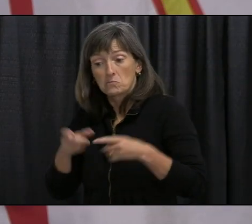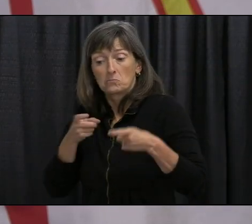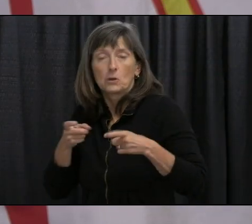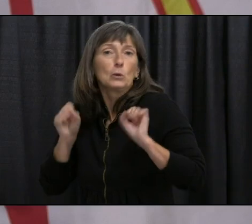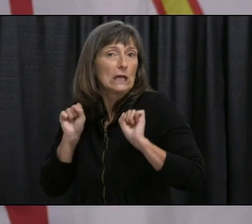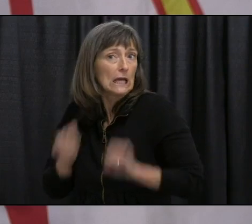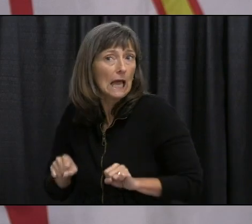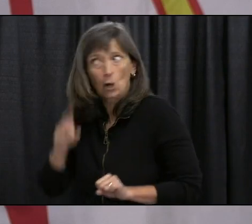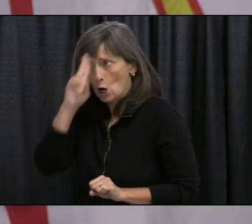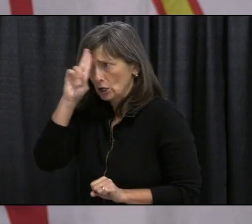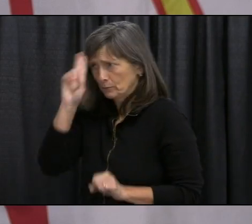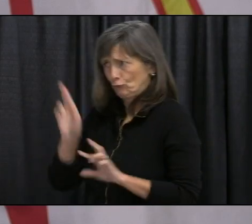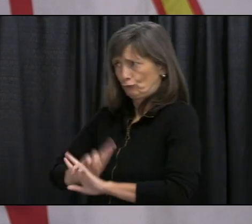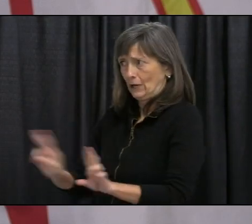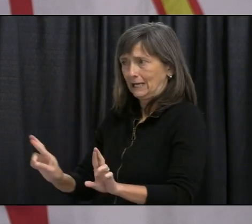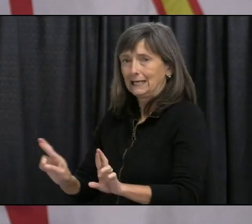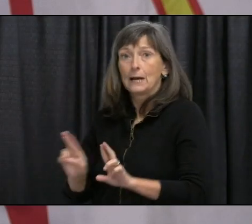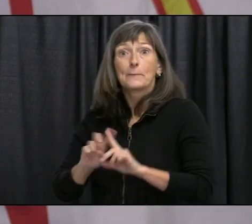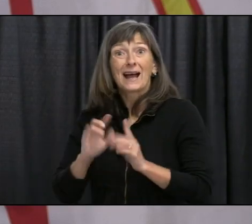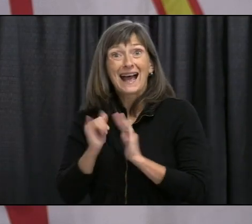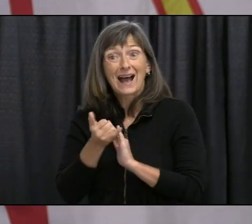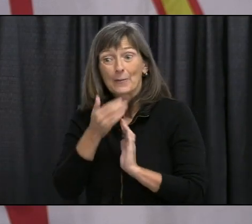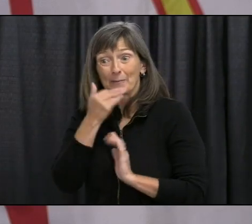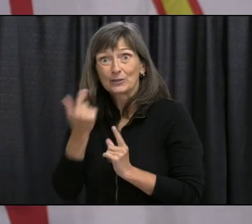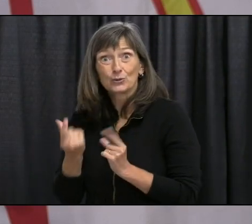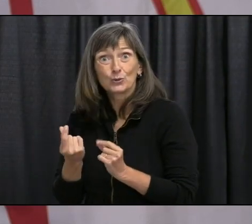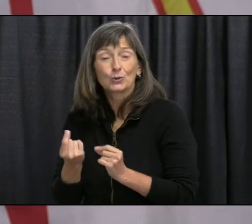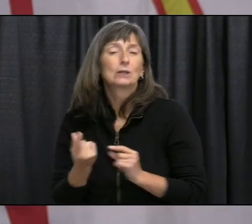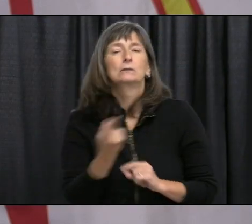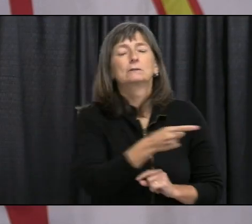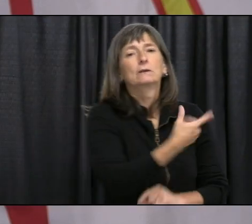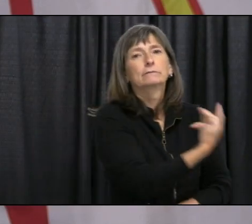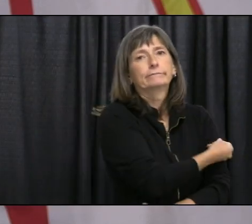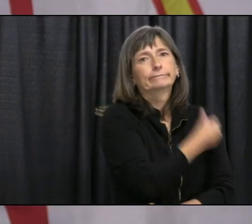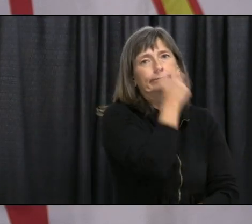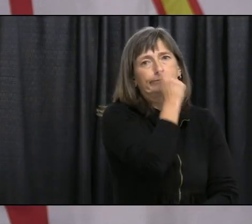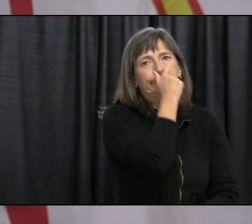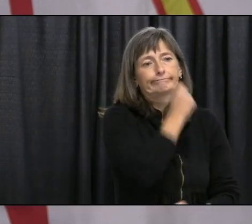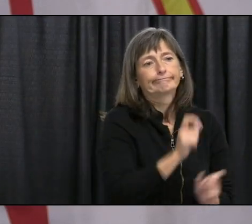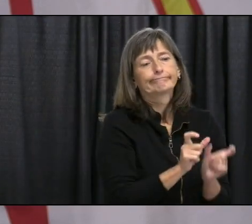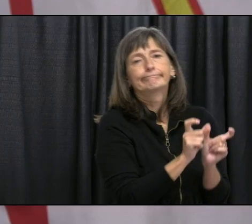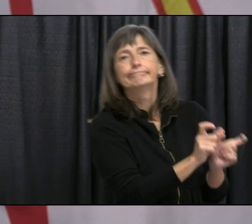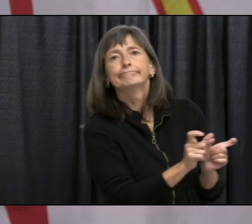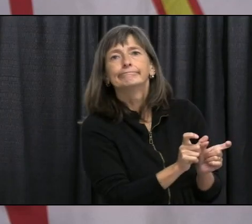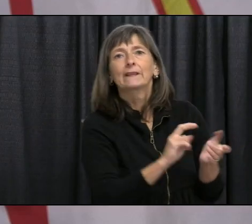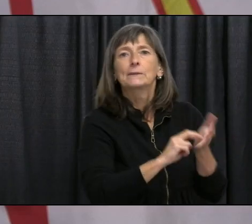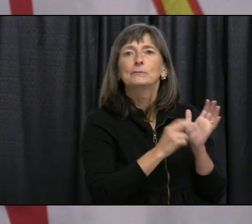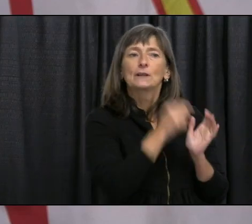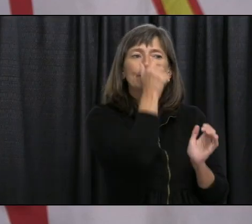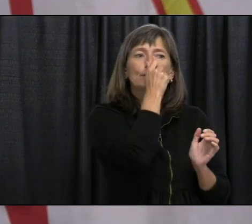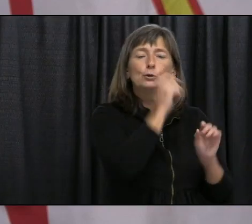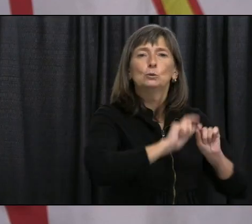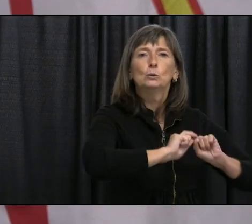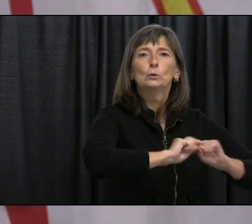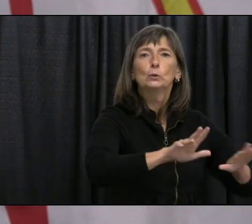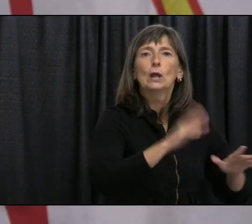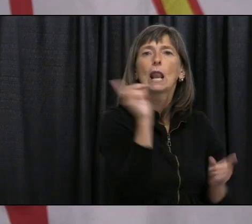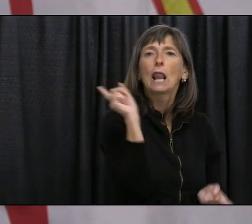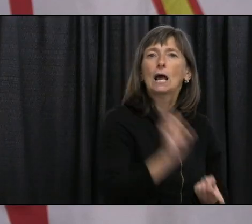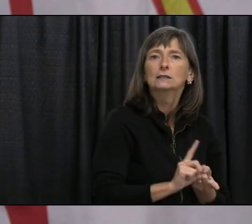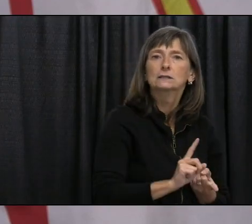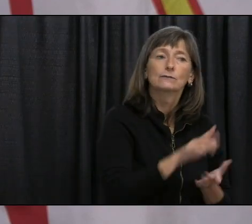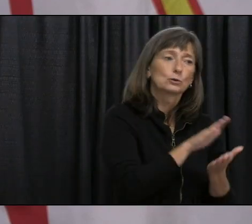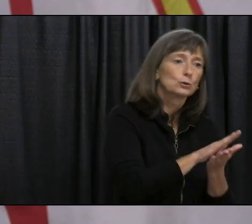most important ways to do so. Getting the flu shot is one of the most important ways to reduce the spread of flu in our communities,